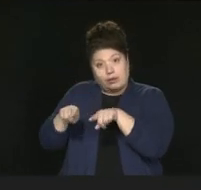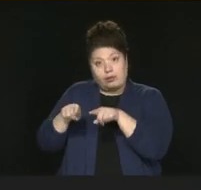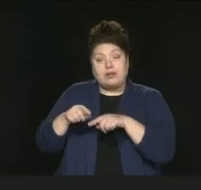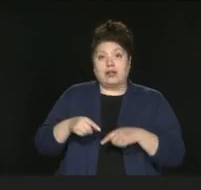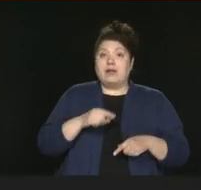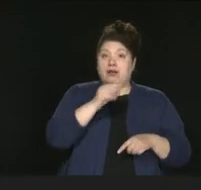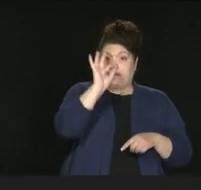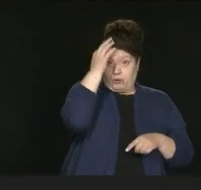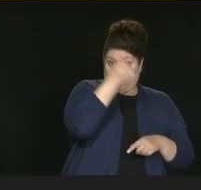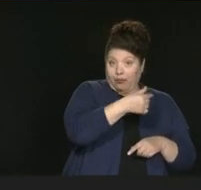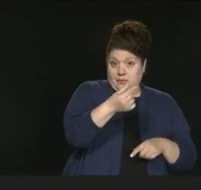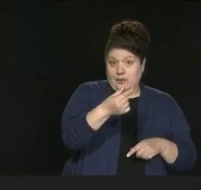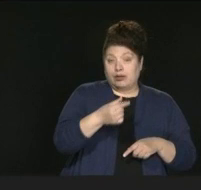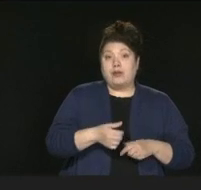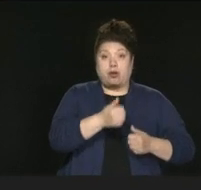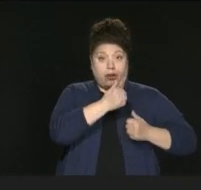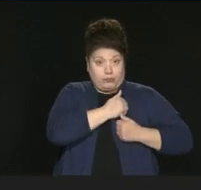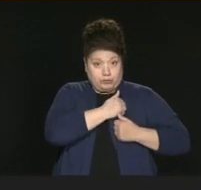So,